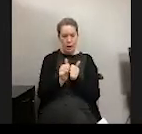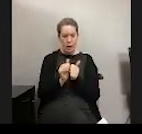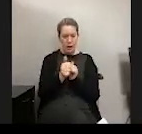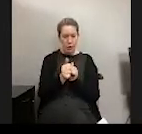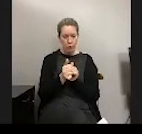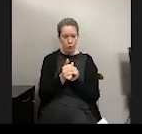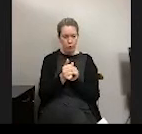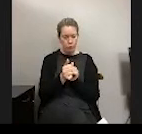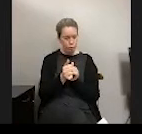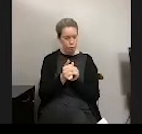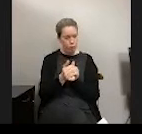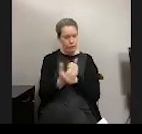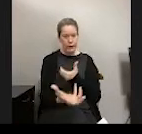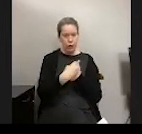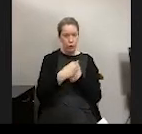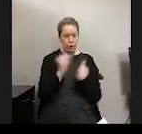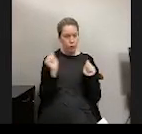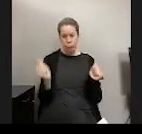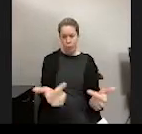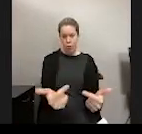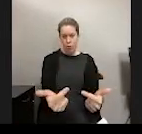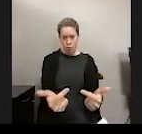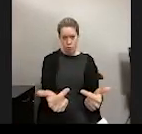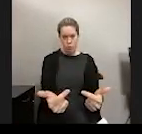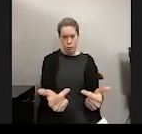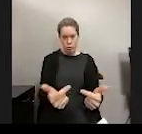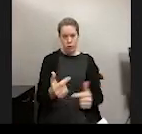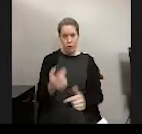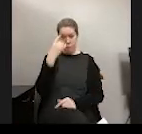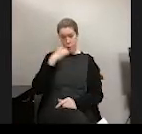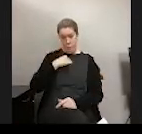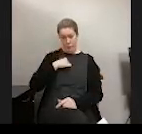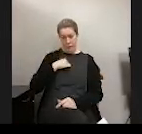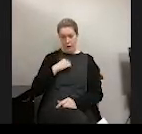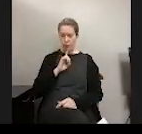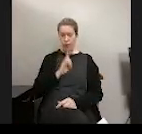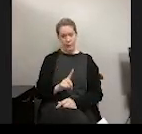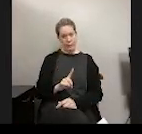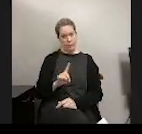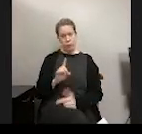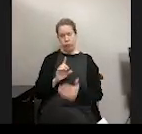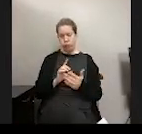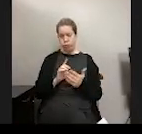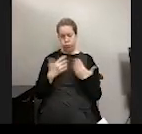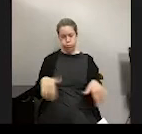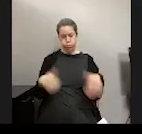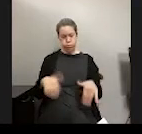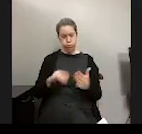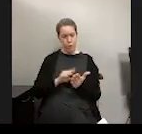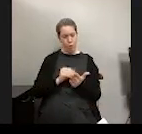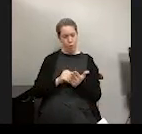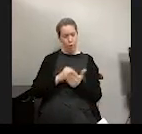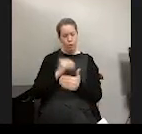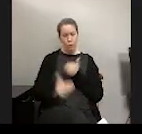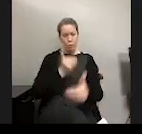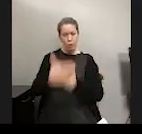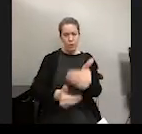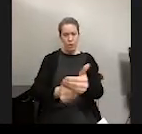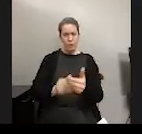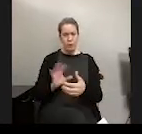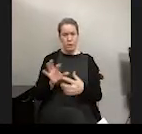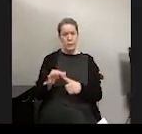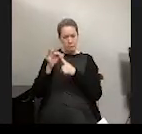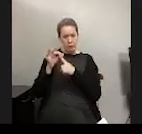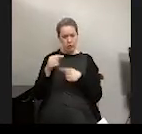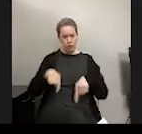everyone. So for me, it's been a total learning process because we have to, especially in these COVID times, right? We're asking people